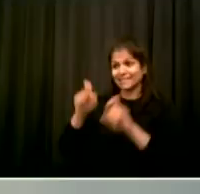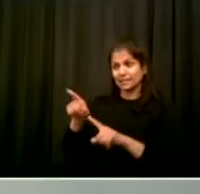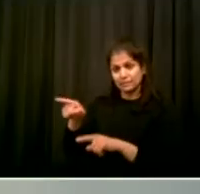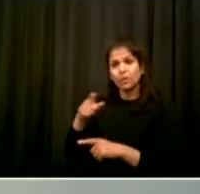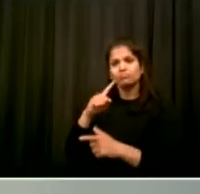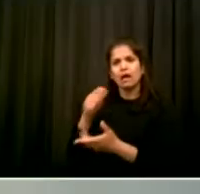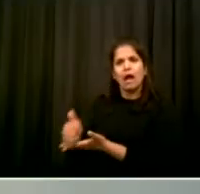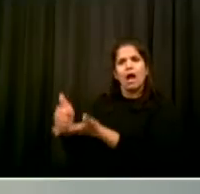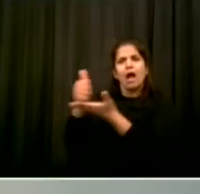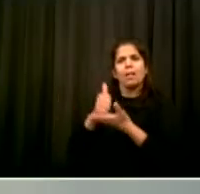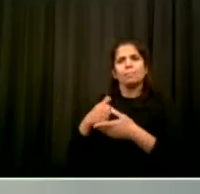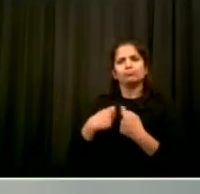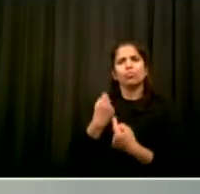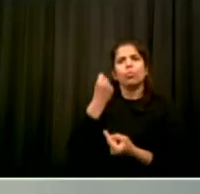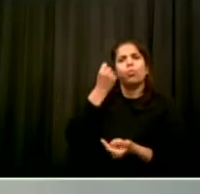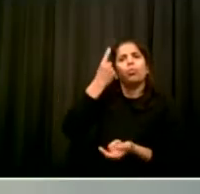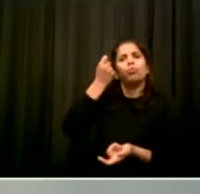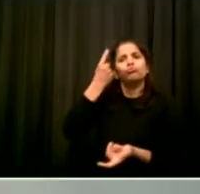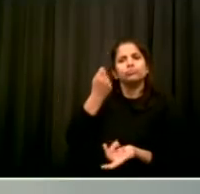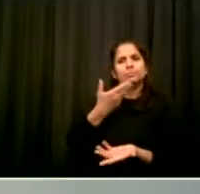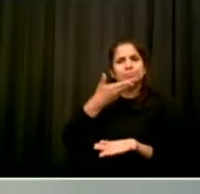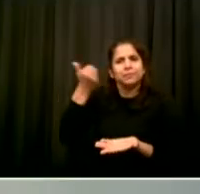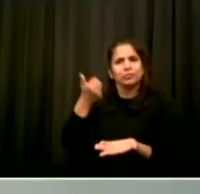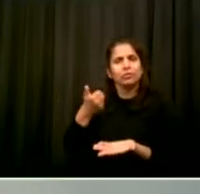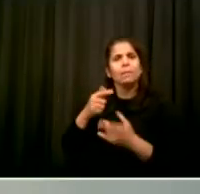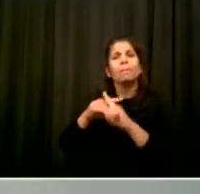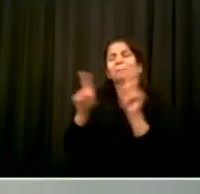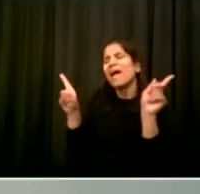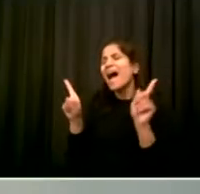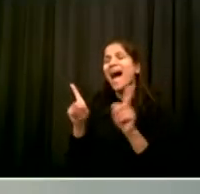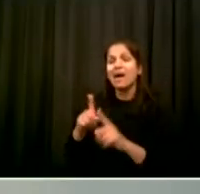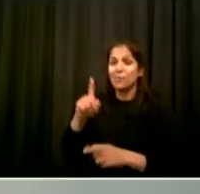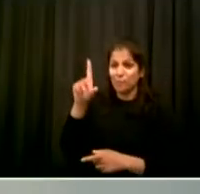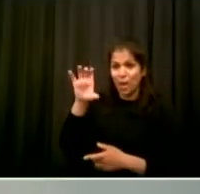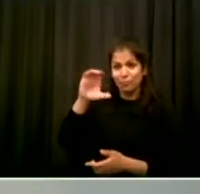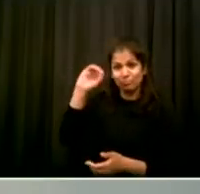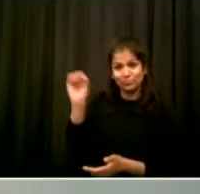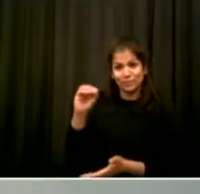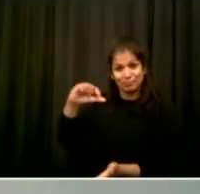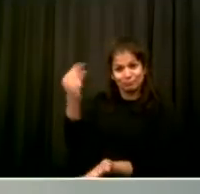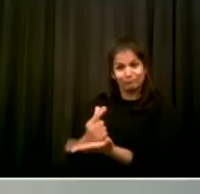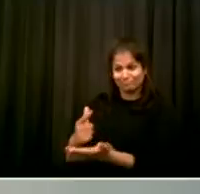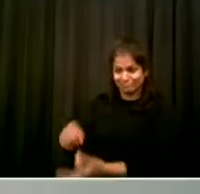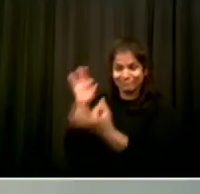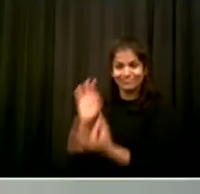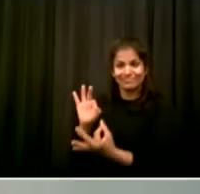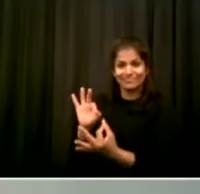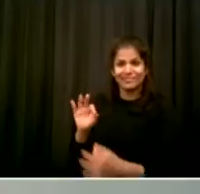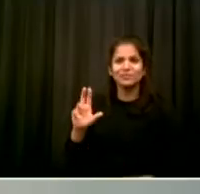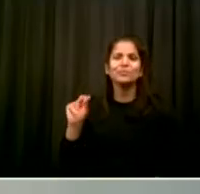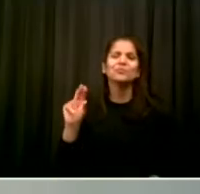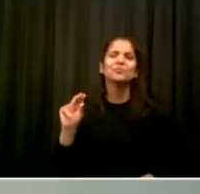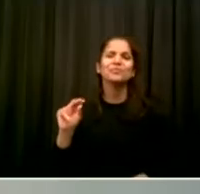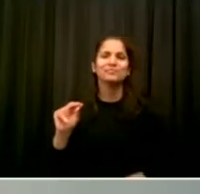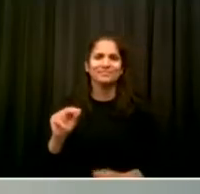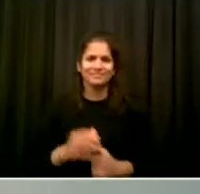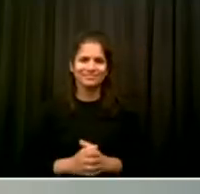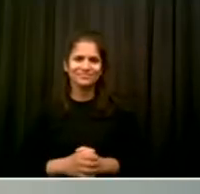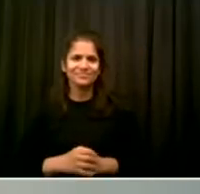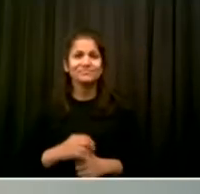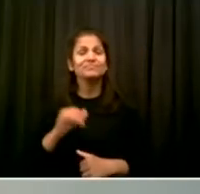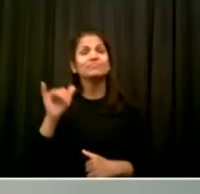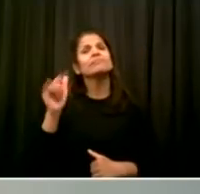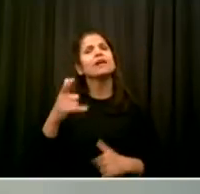have COVID, that a negative test does not make that impossible. As you say, Mr. Mayor, making sure that everybody maintains